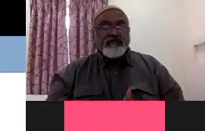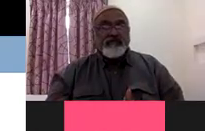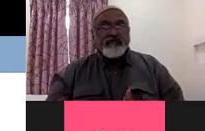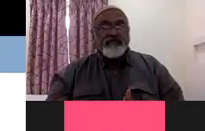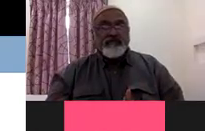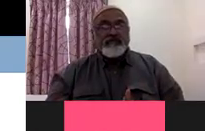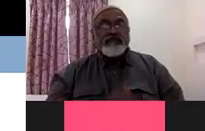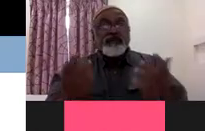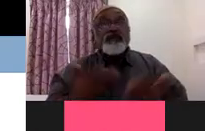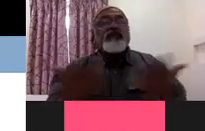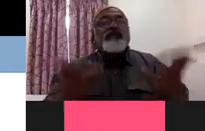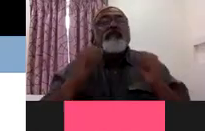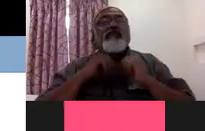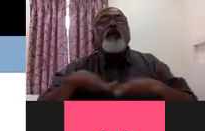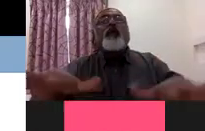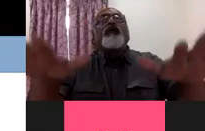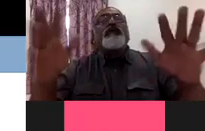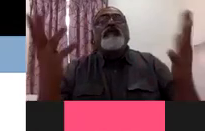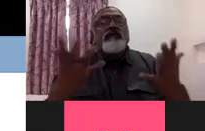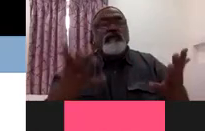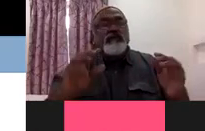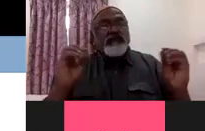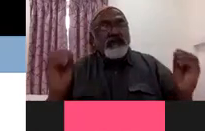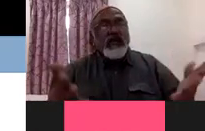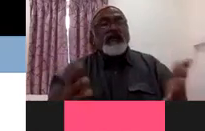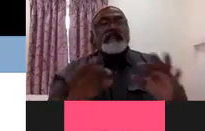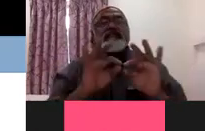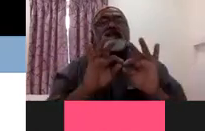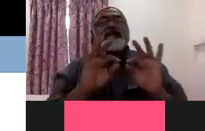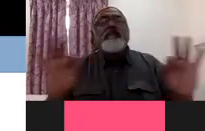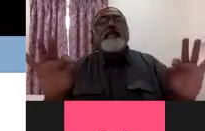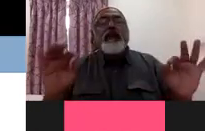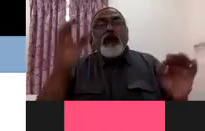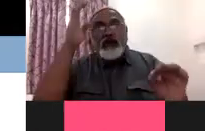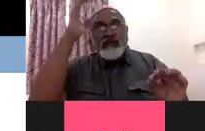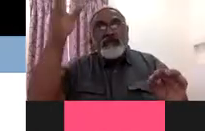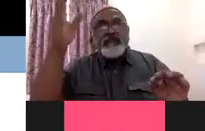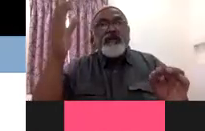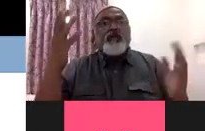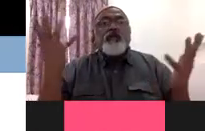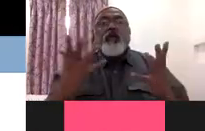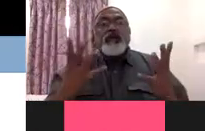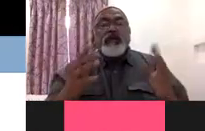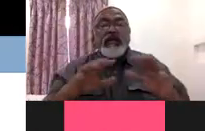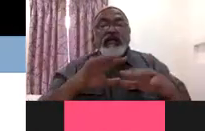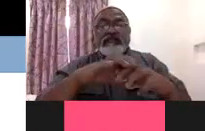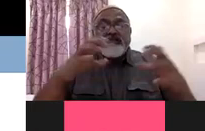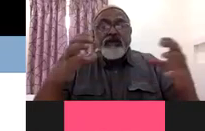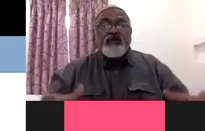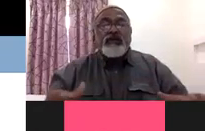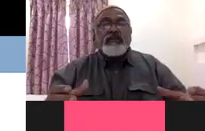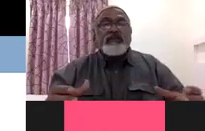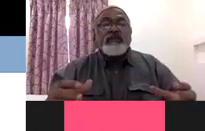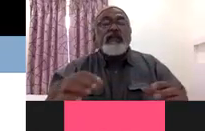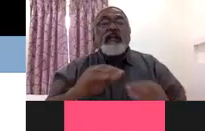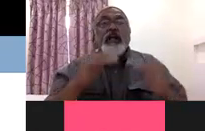be today. We'll start with some grounding concepts to establish the foundation of equal